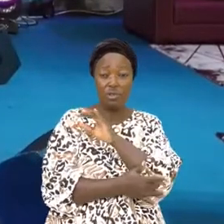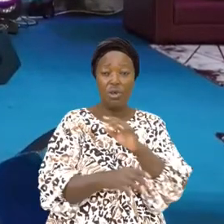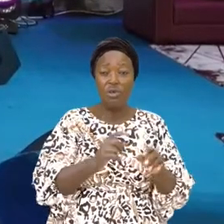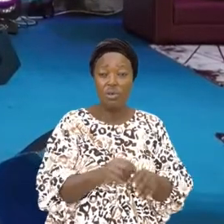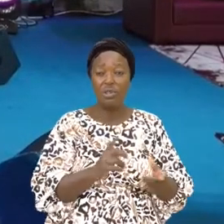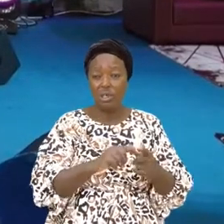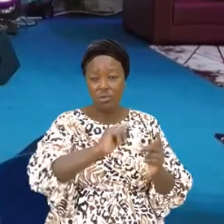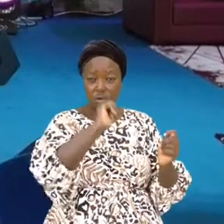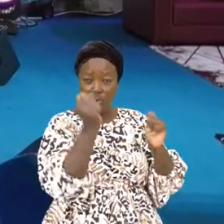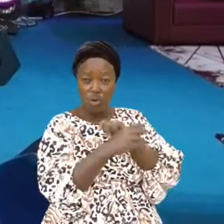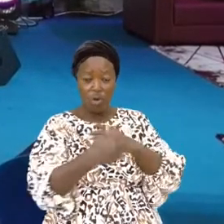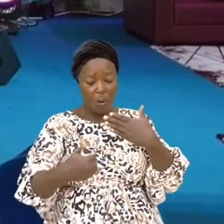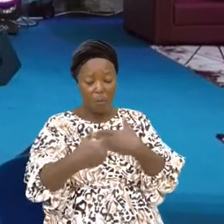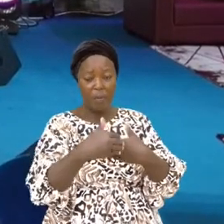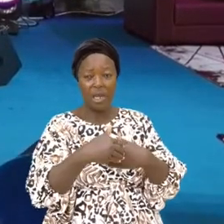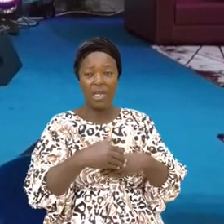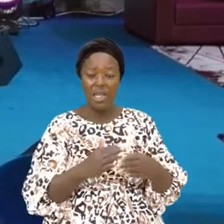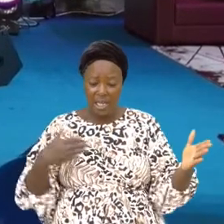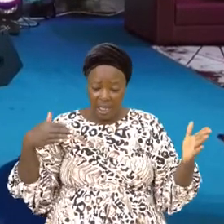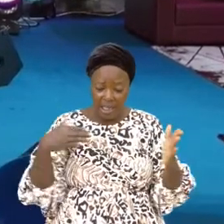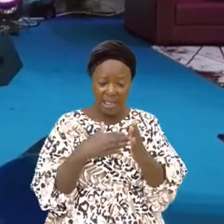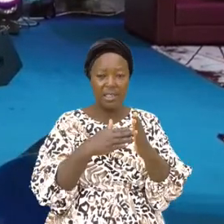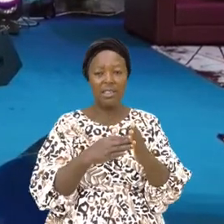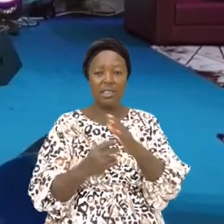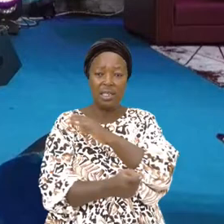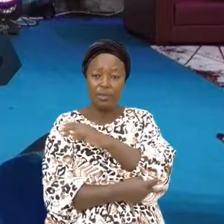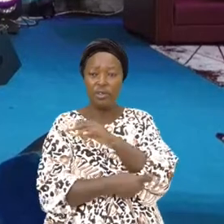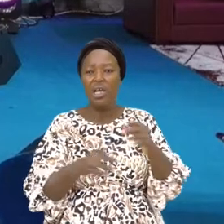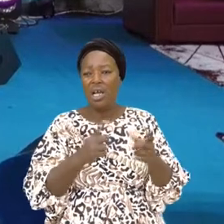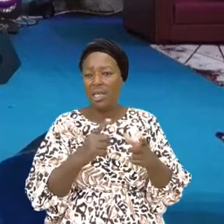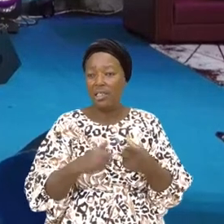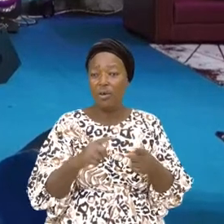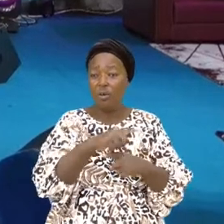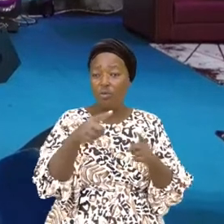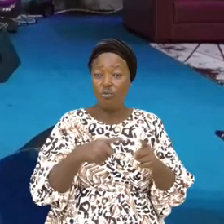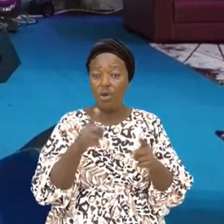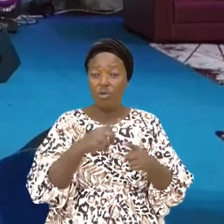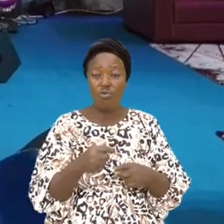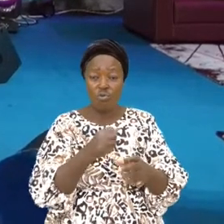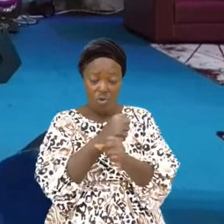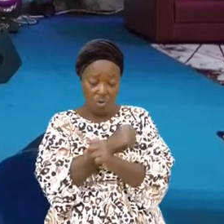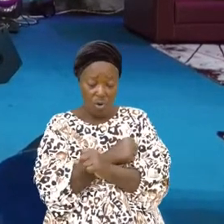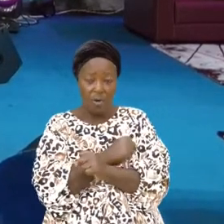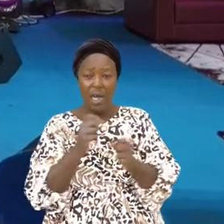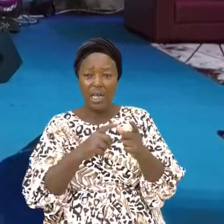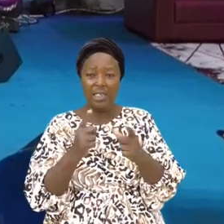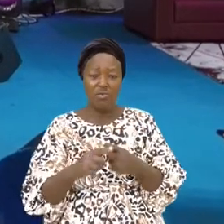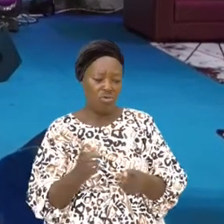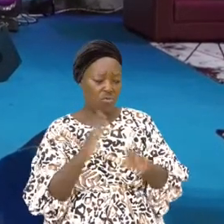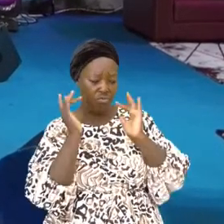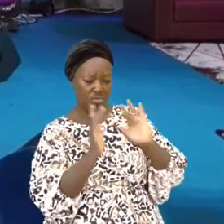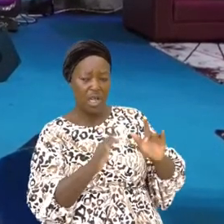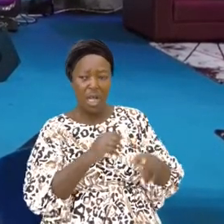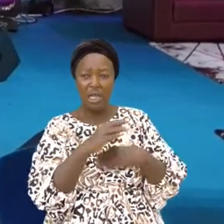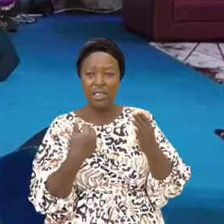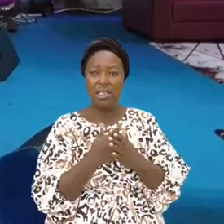you turn your back against temptation, and when you deride, and when you jettison, and